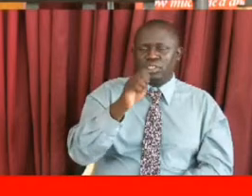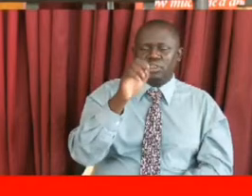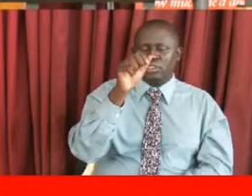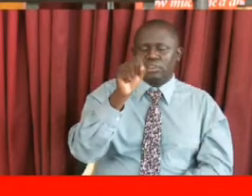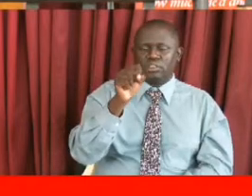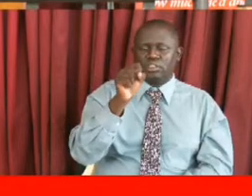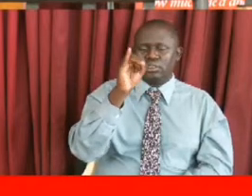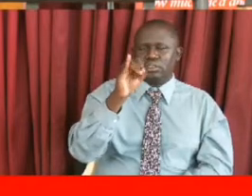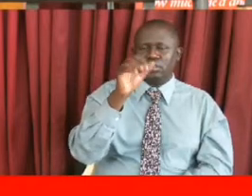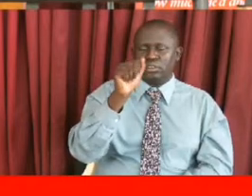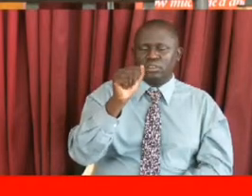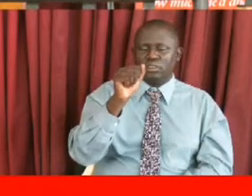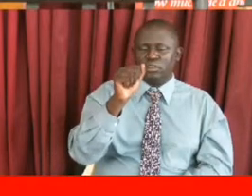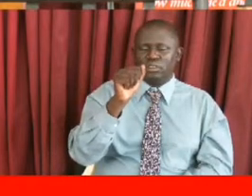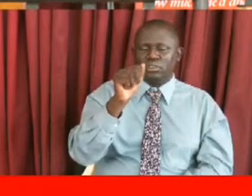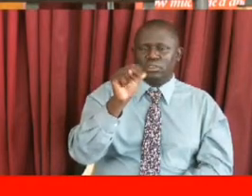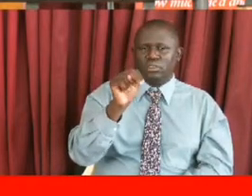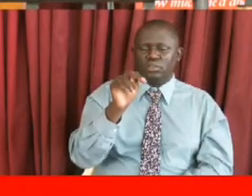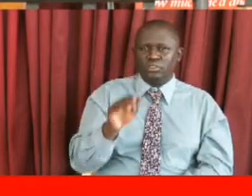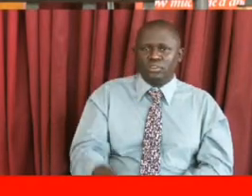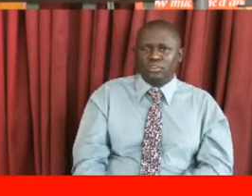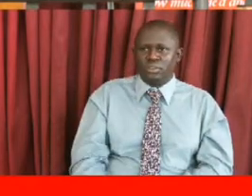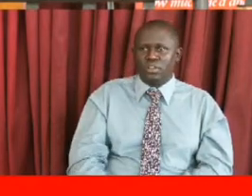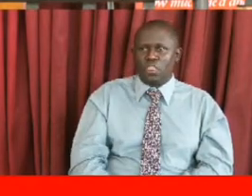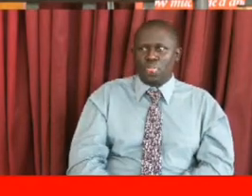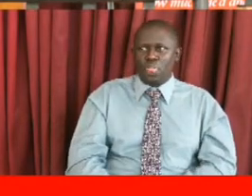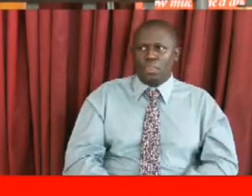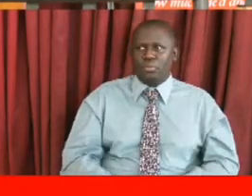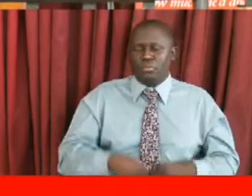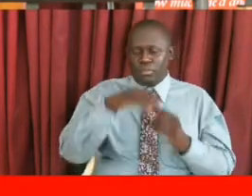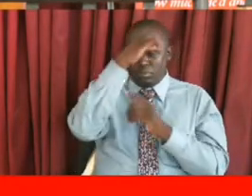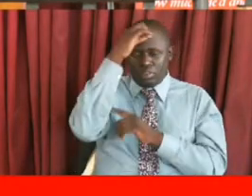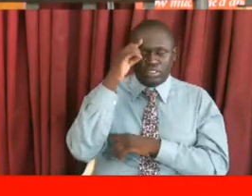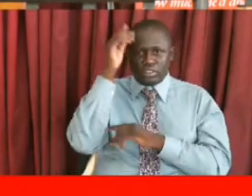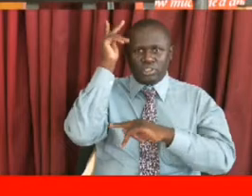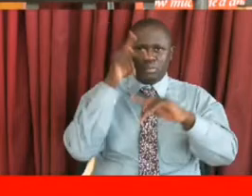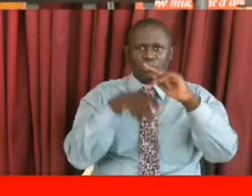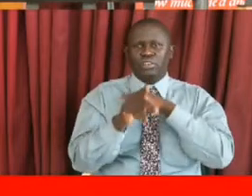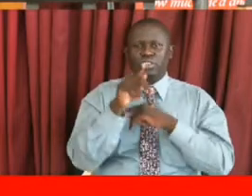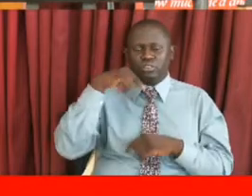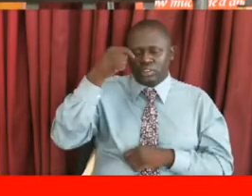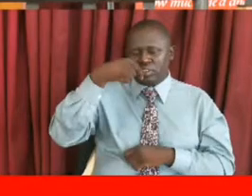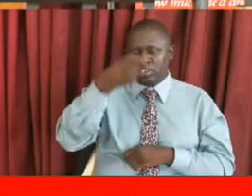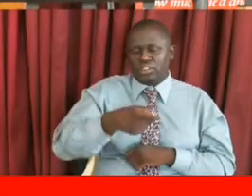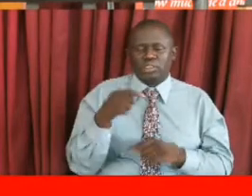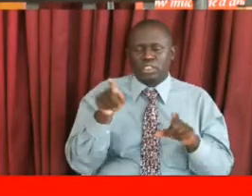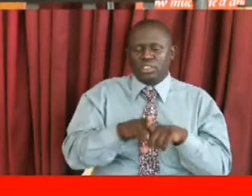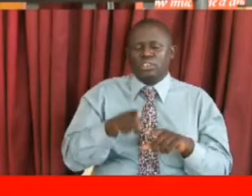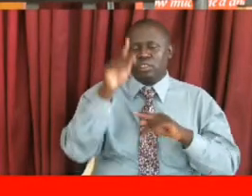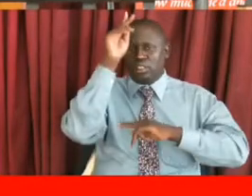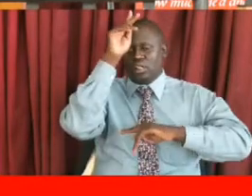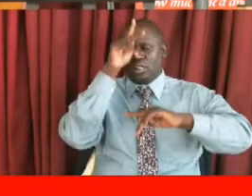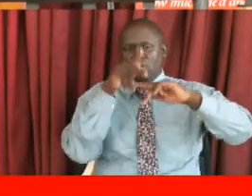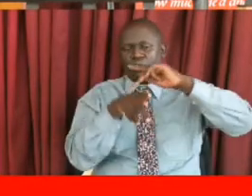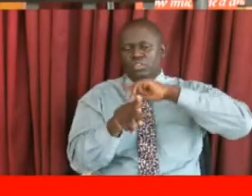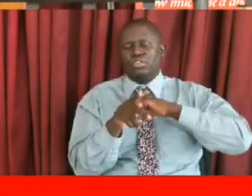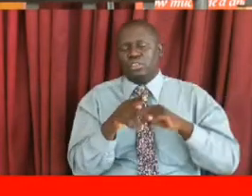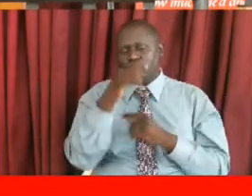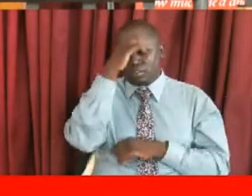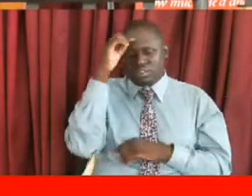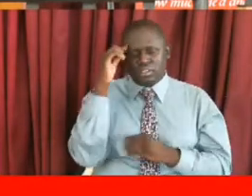81 he was saying it as a prophecy because the SE had not been open and he